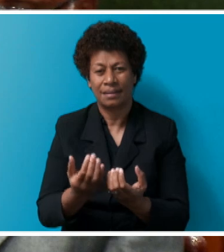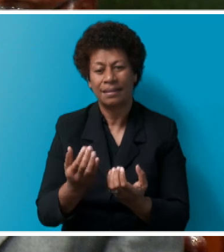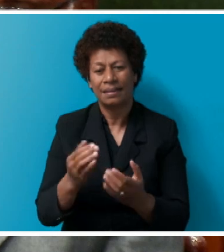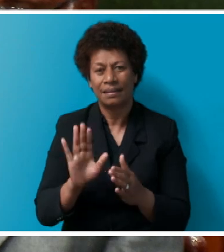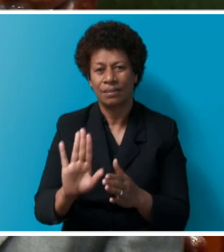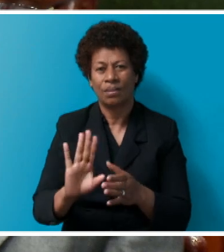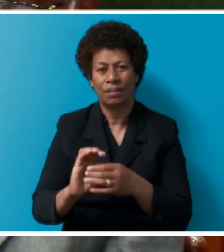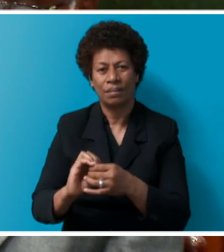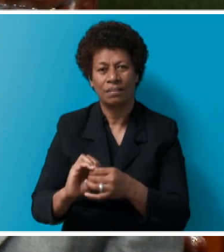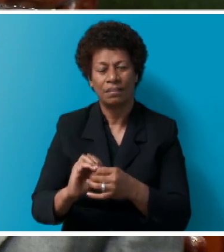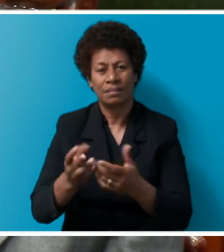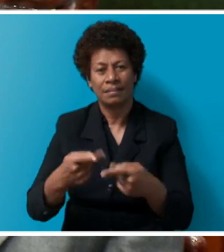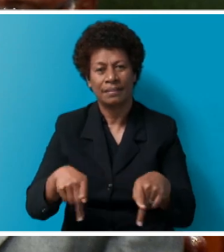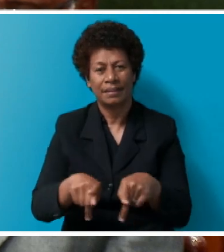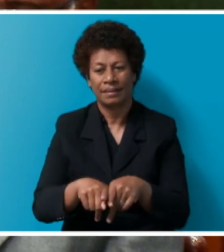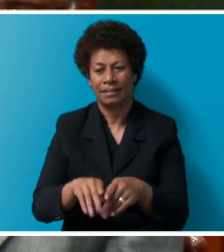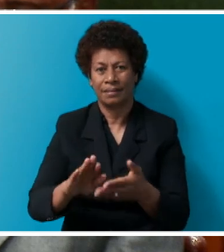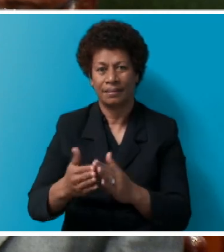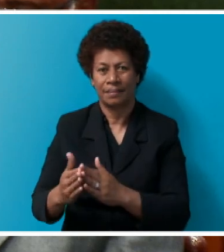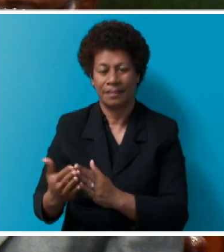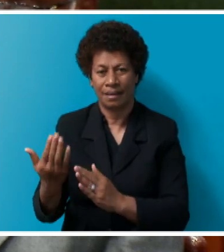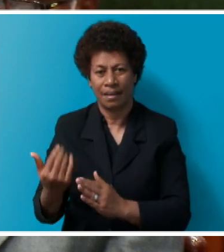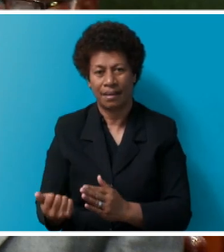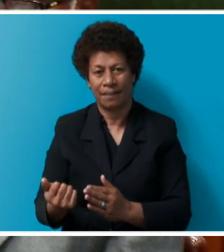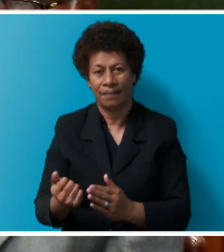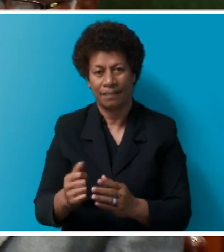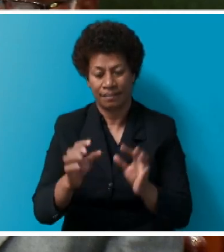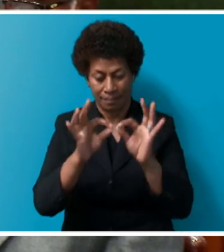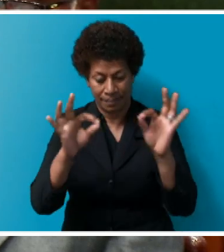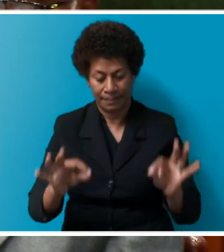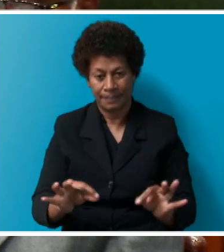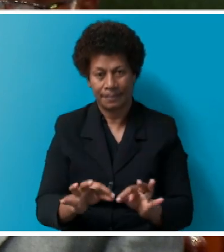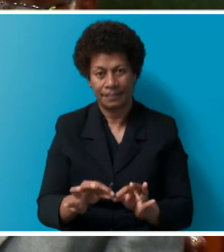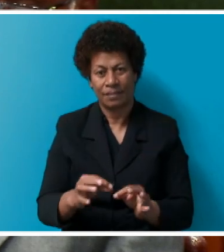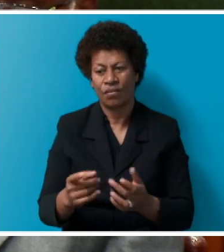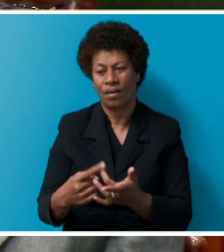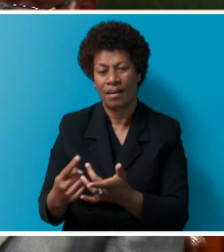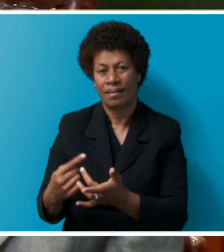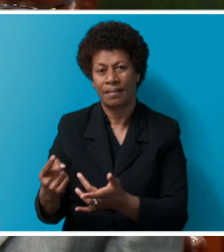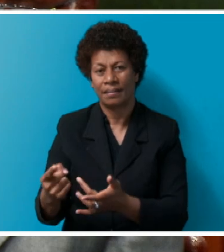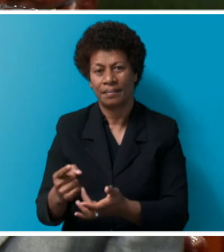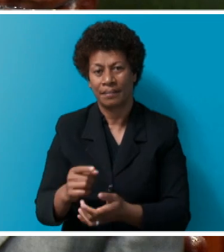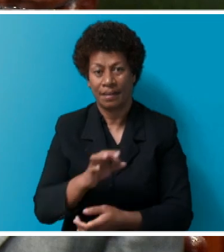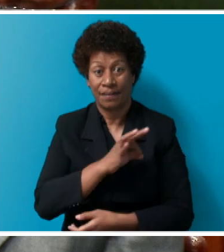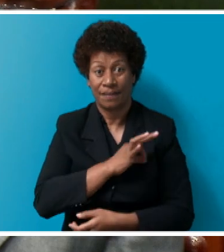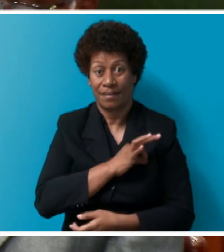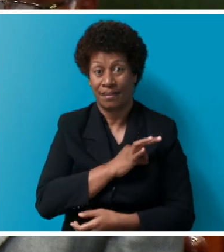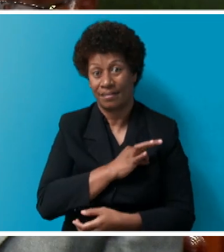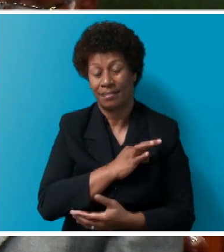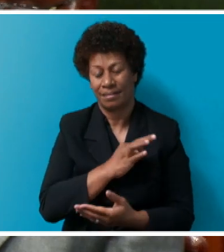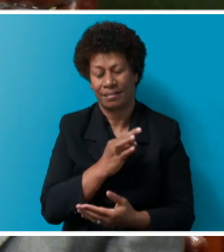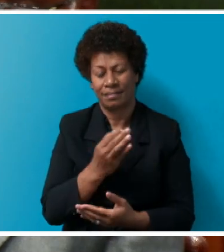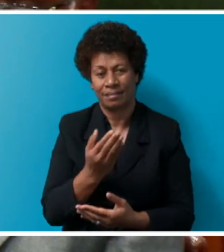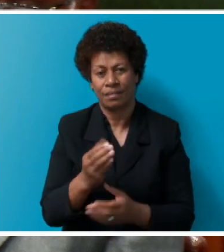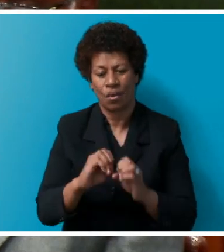communities and have a template for the other faith-based organizations, including this particular one. We